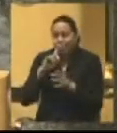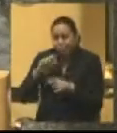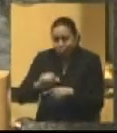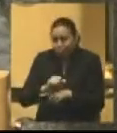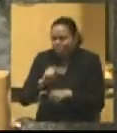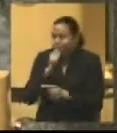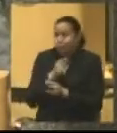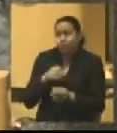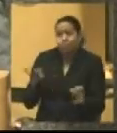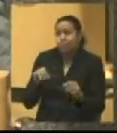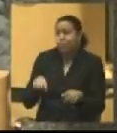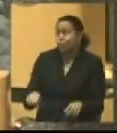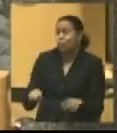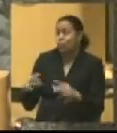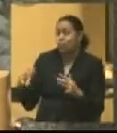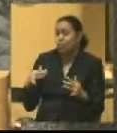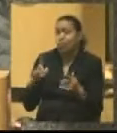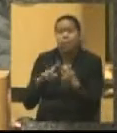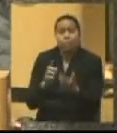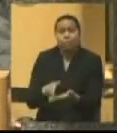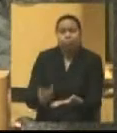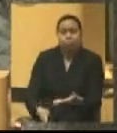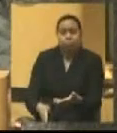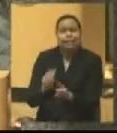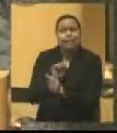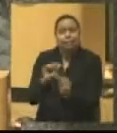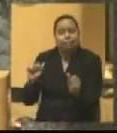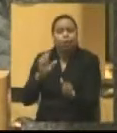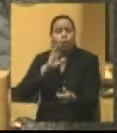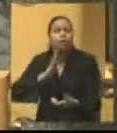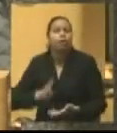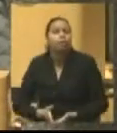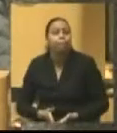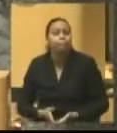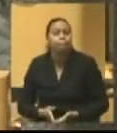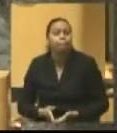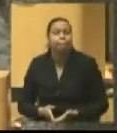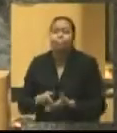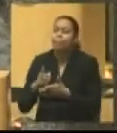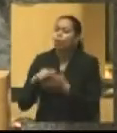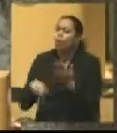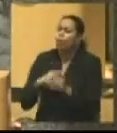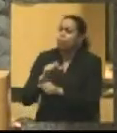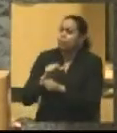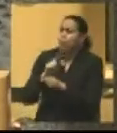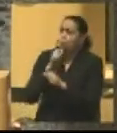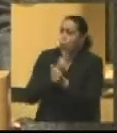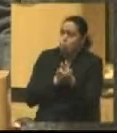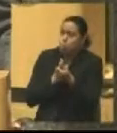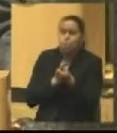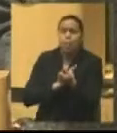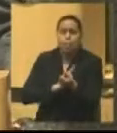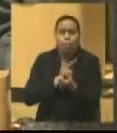freed during the war. And when the war ended, emancipation would stop. And what about the slaves of loyal masters in the loyal